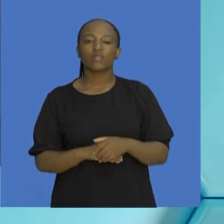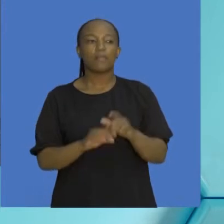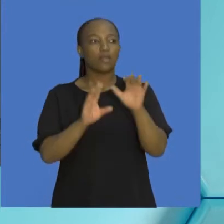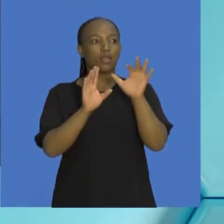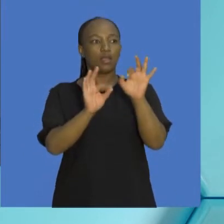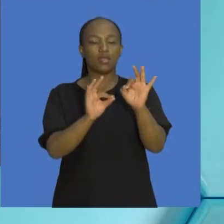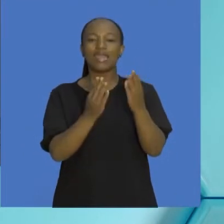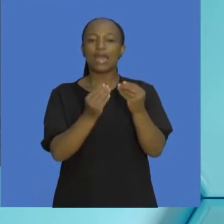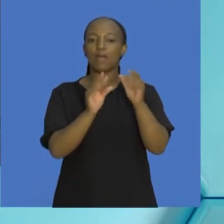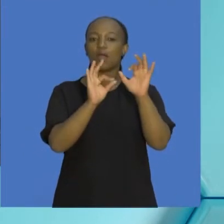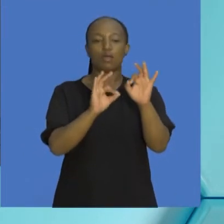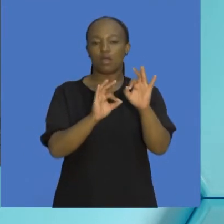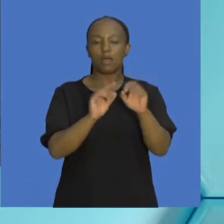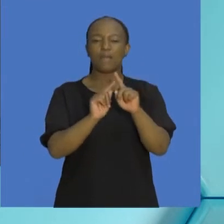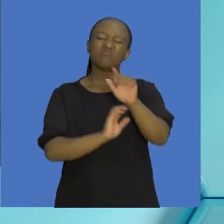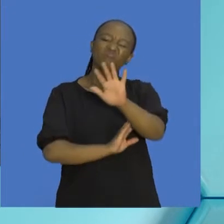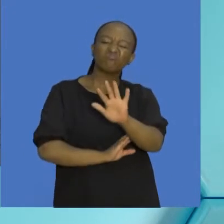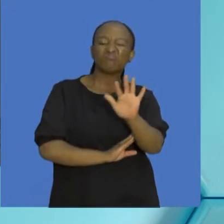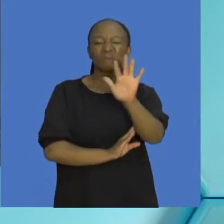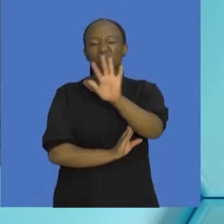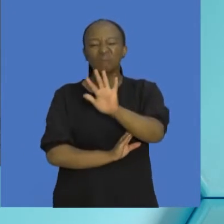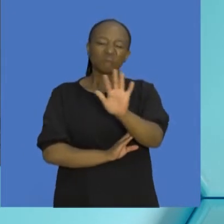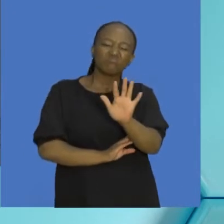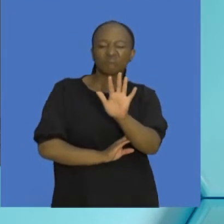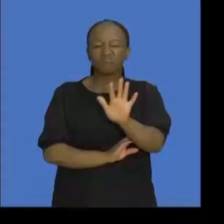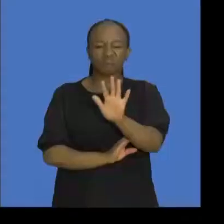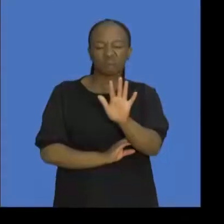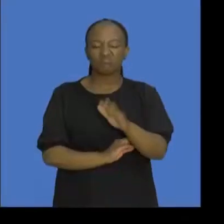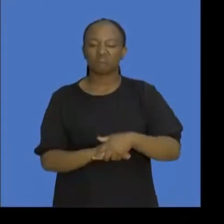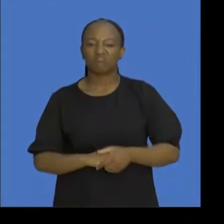an estimated mean. Okay.